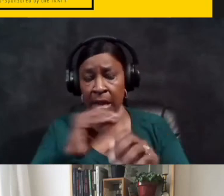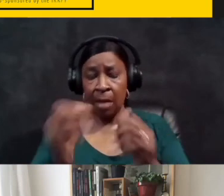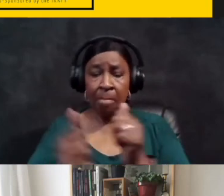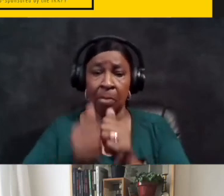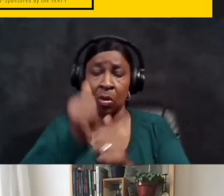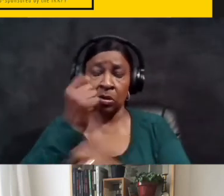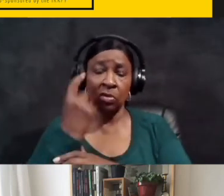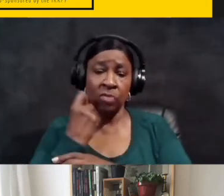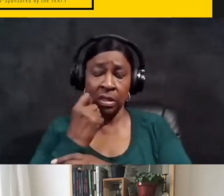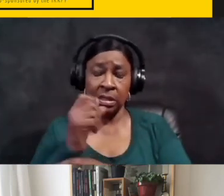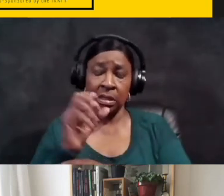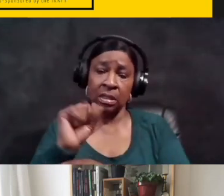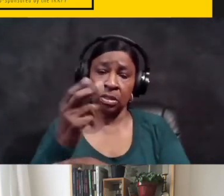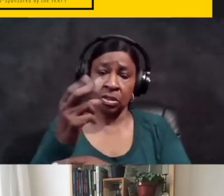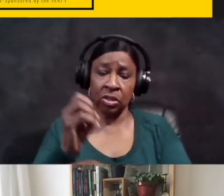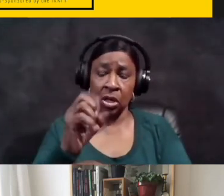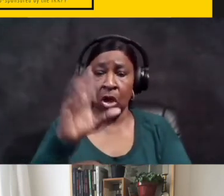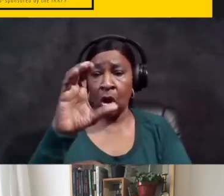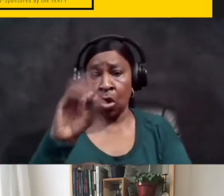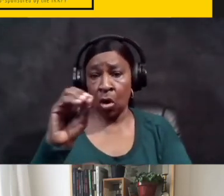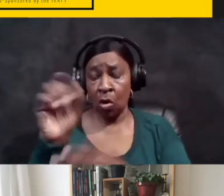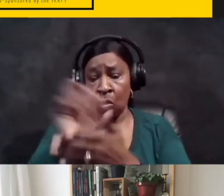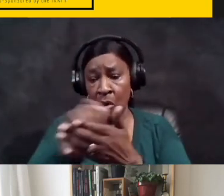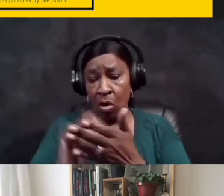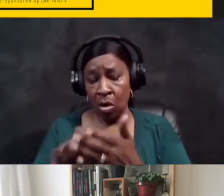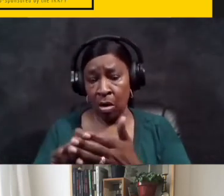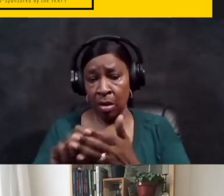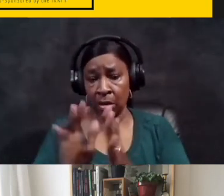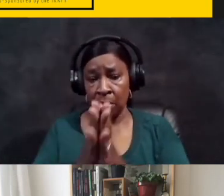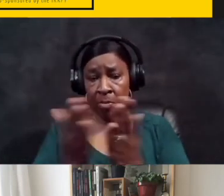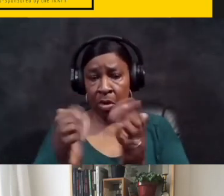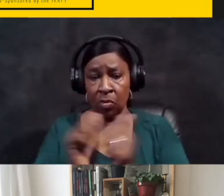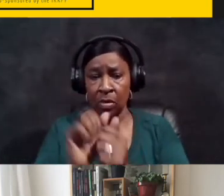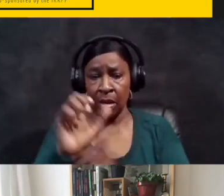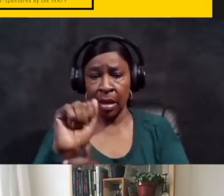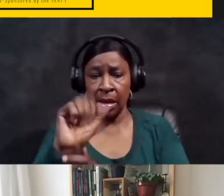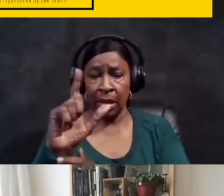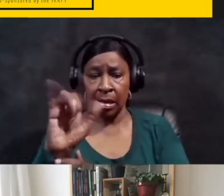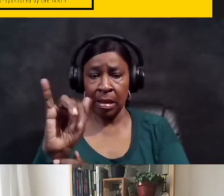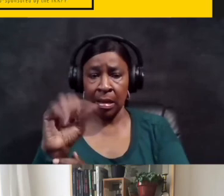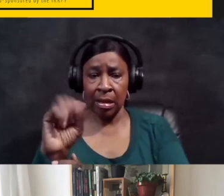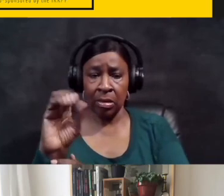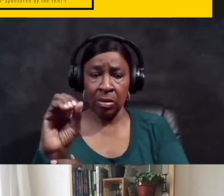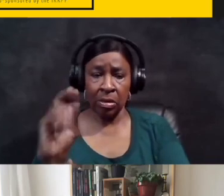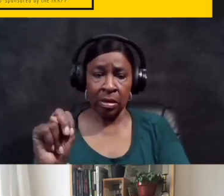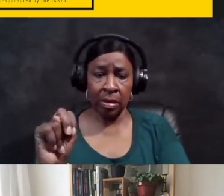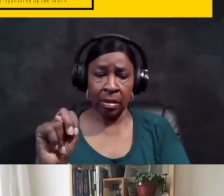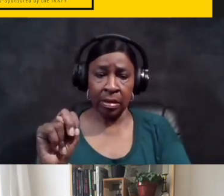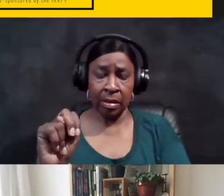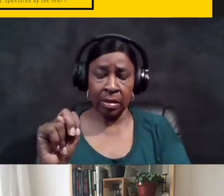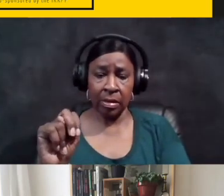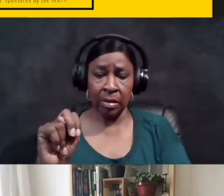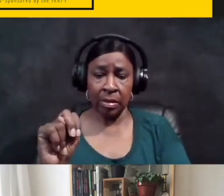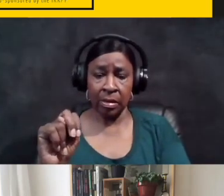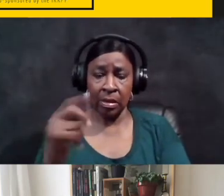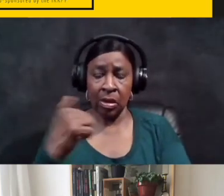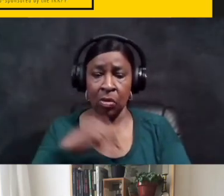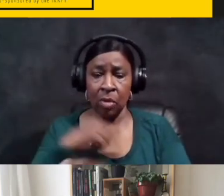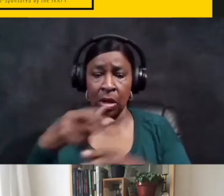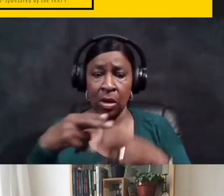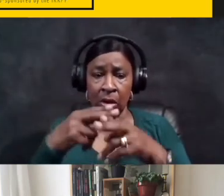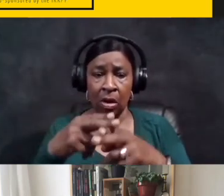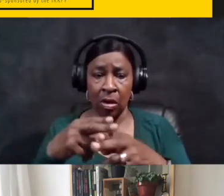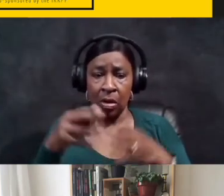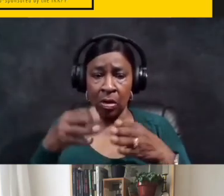recently, she co-authored a book with Alison Mountz, which is called Boats,